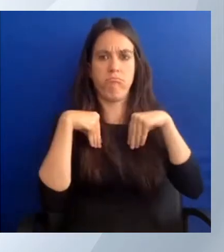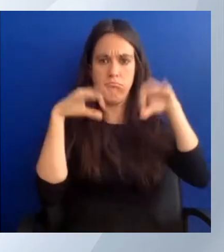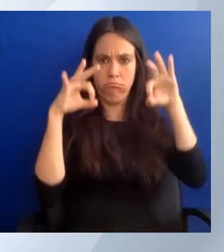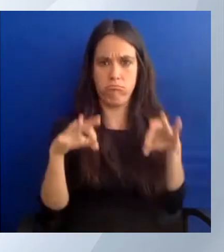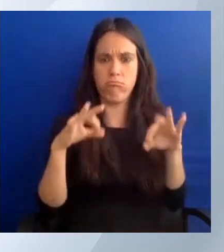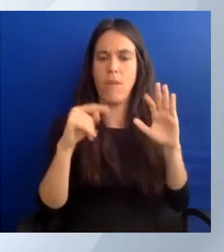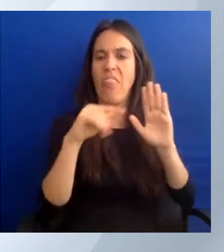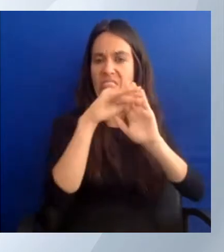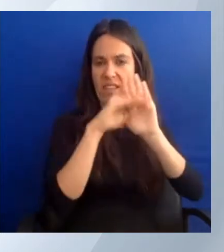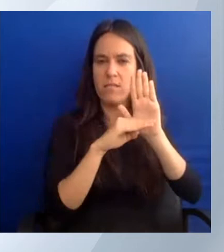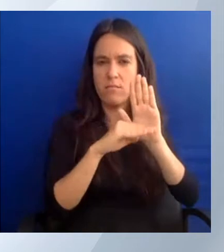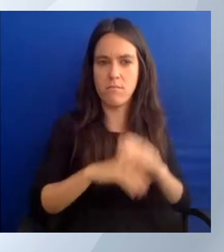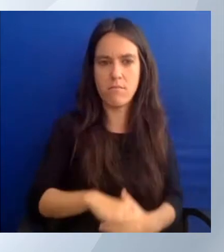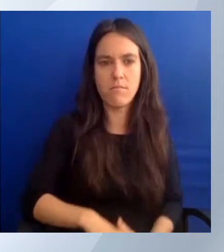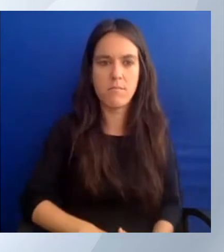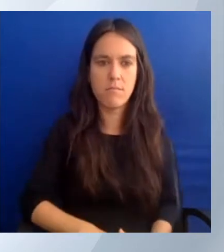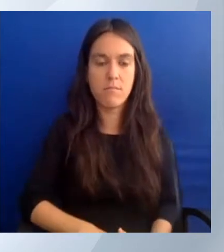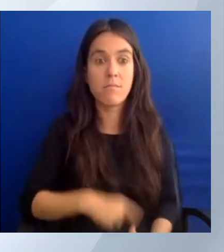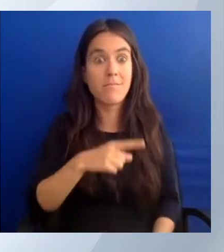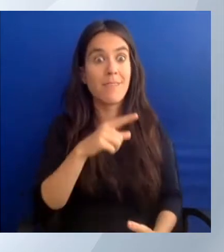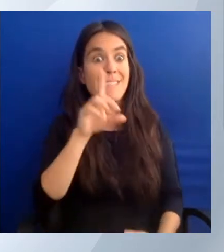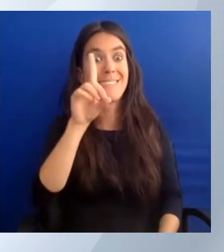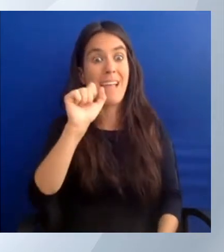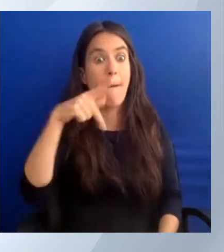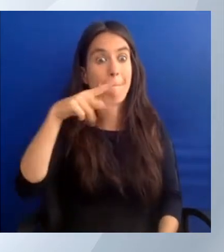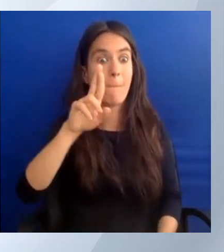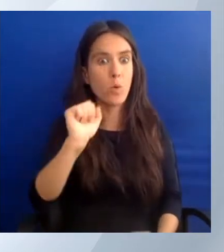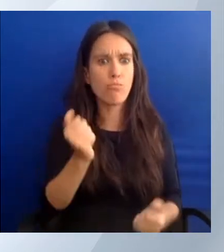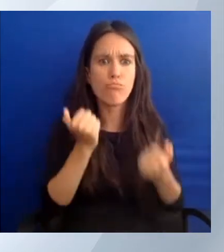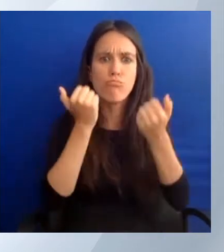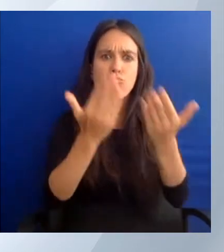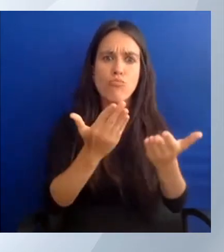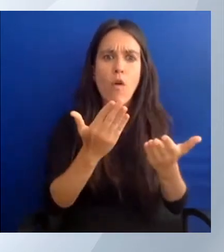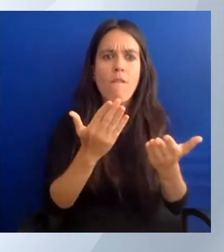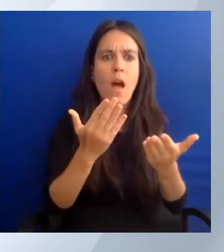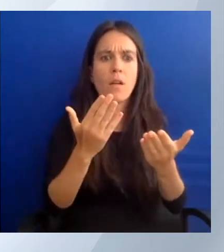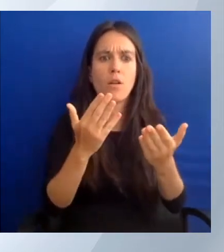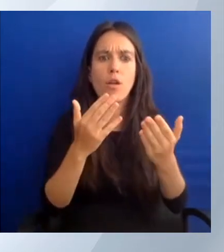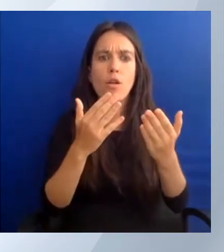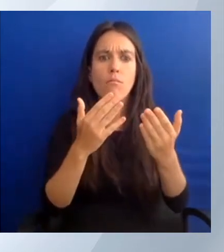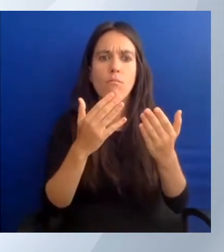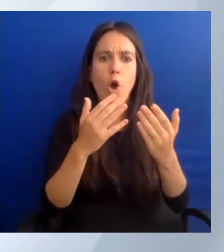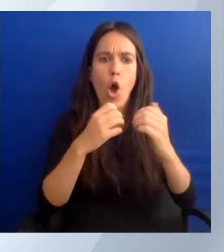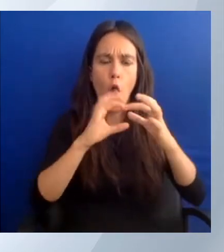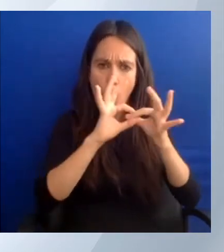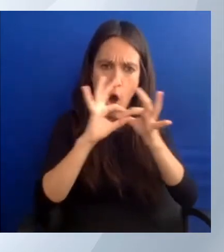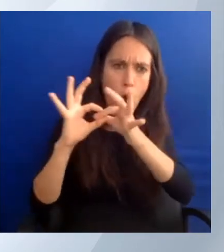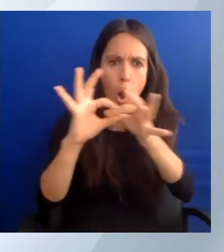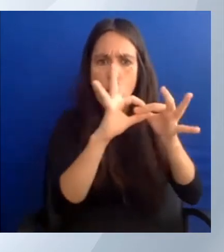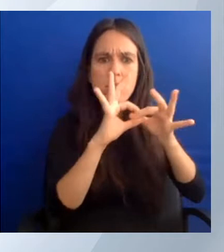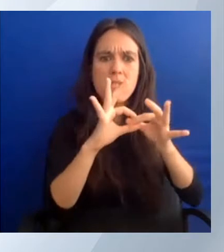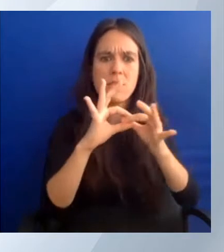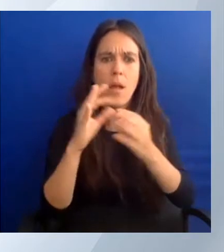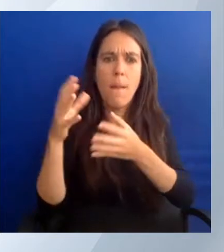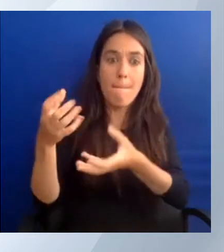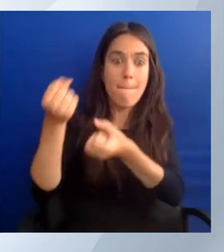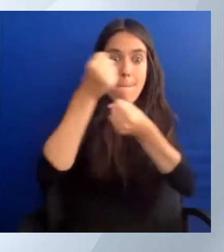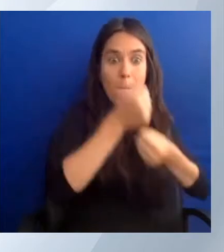Dapr provides consistent, portable, and open APIs, which are very much important for